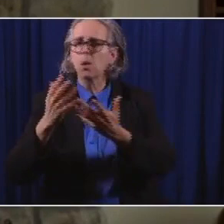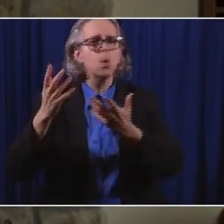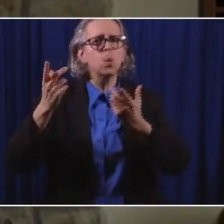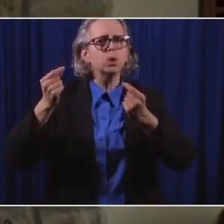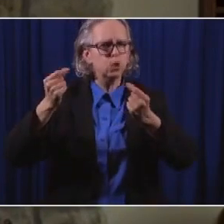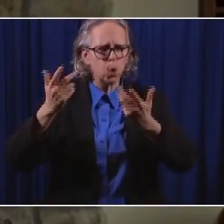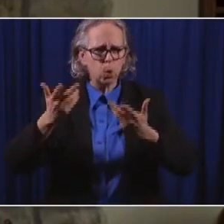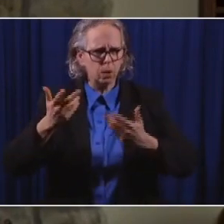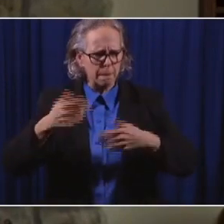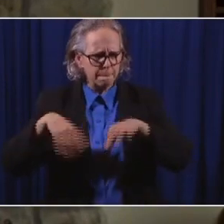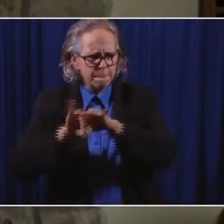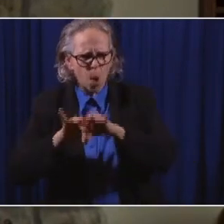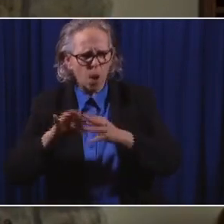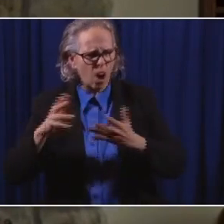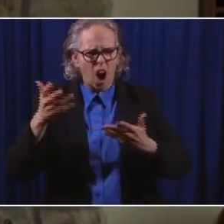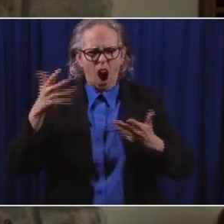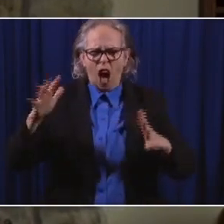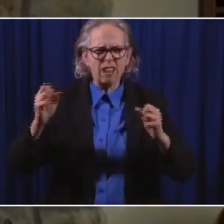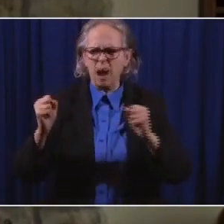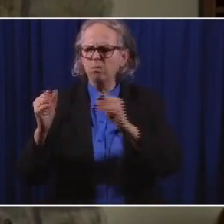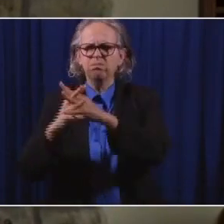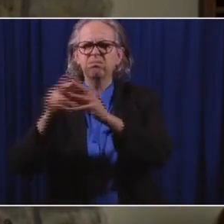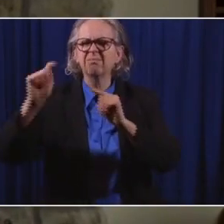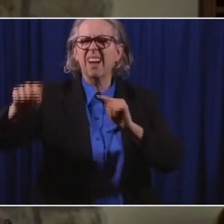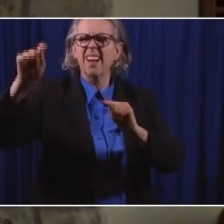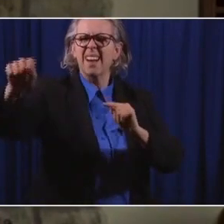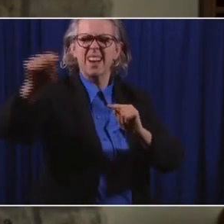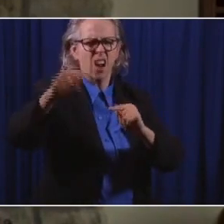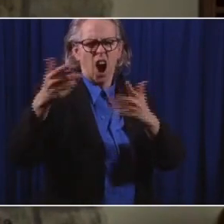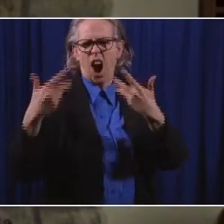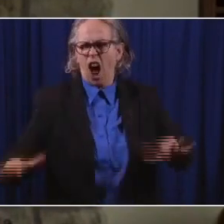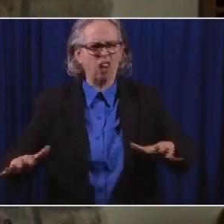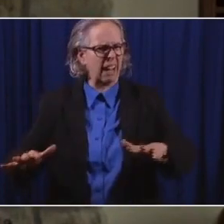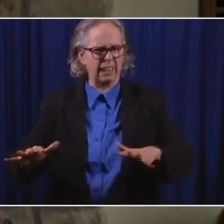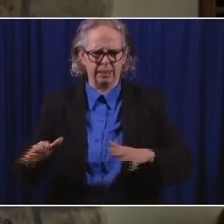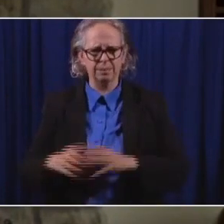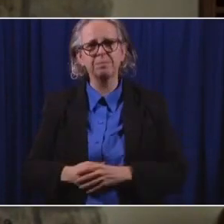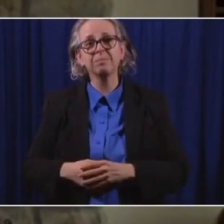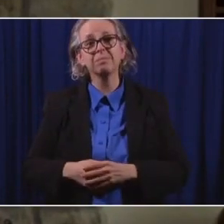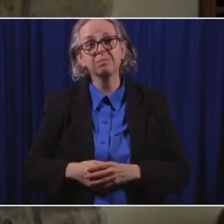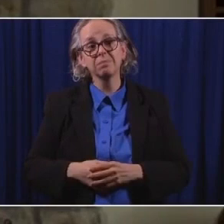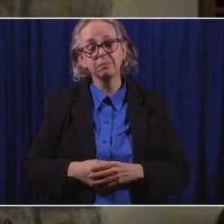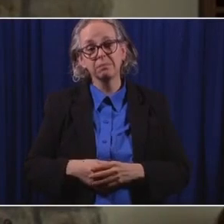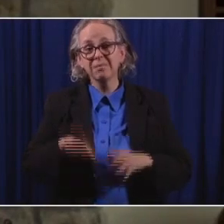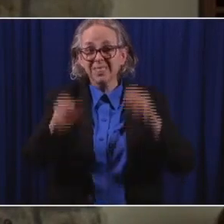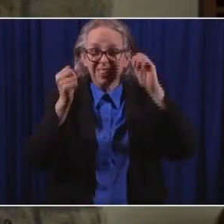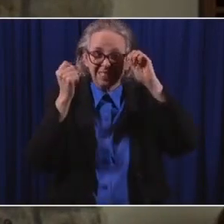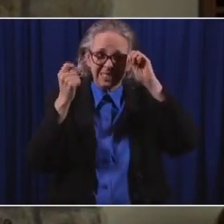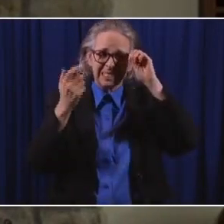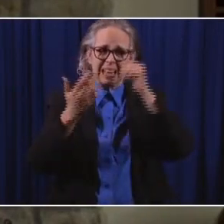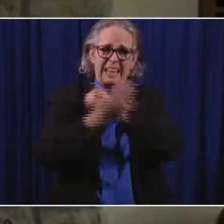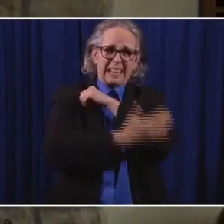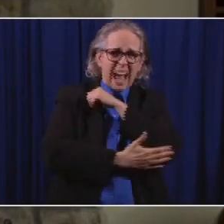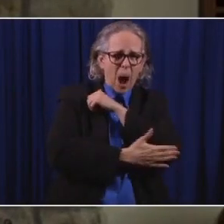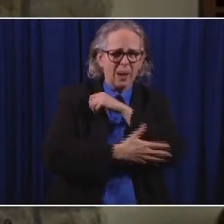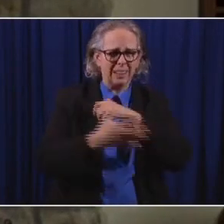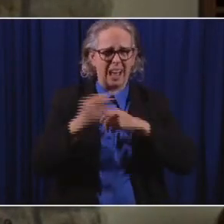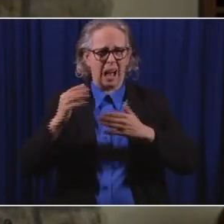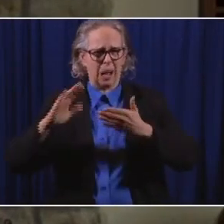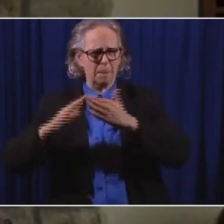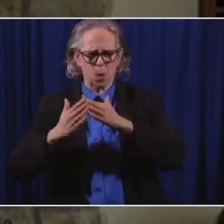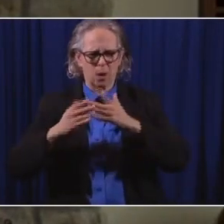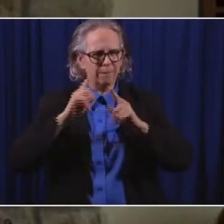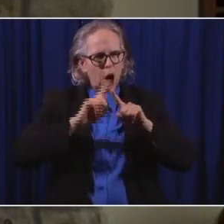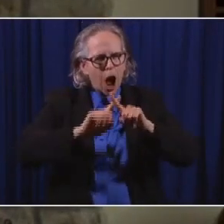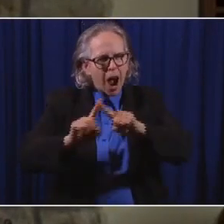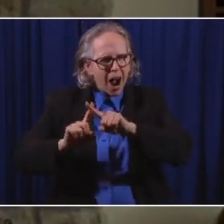that. You know, different communities are at different stages of battling back. But my experience